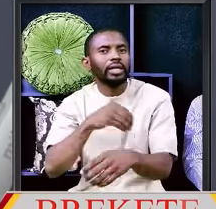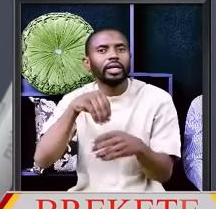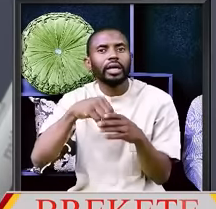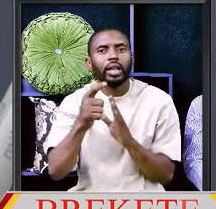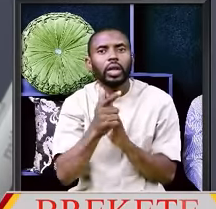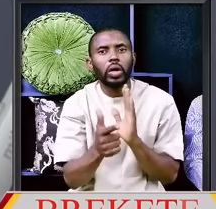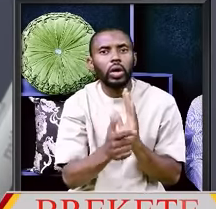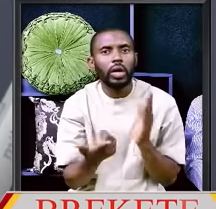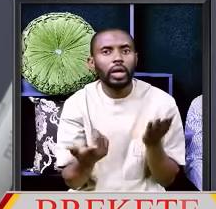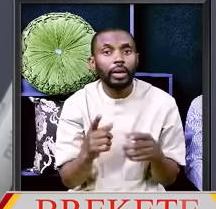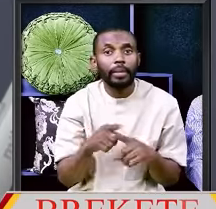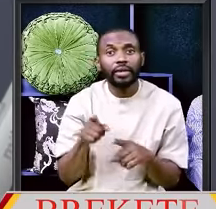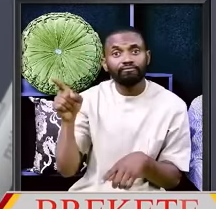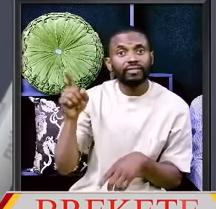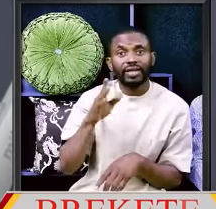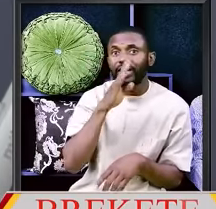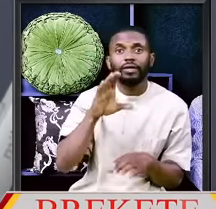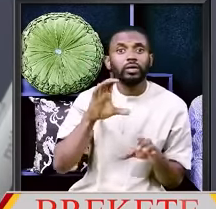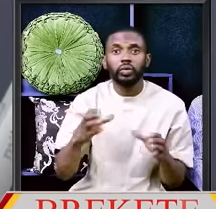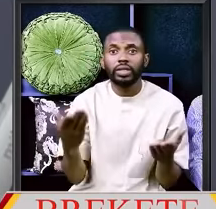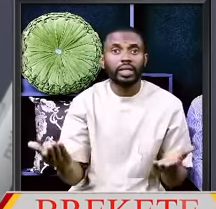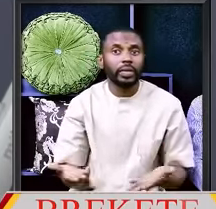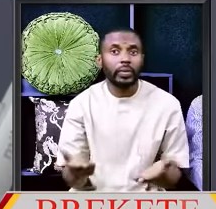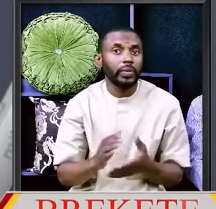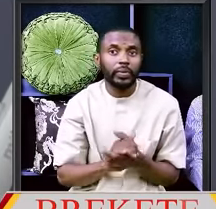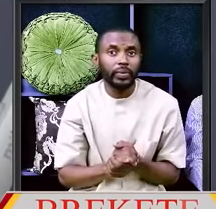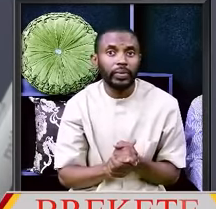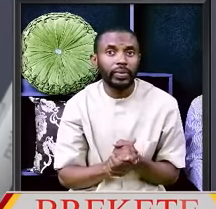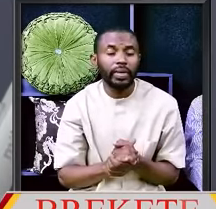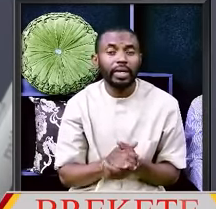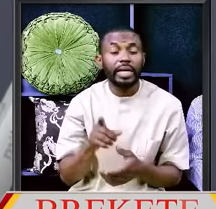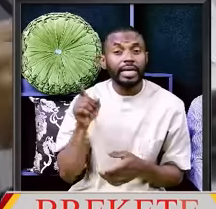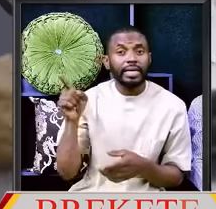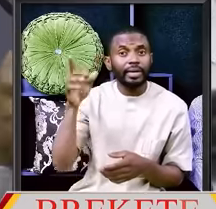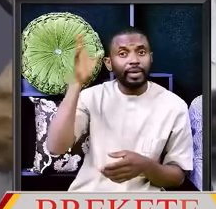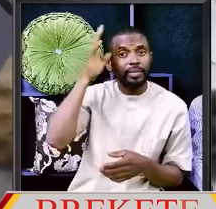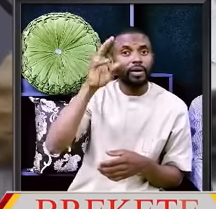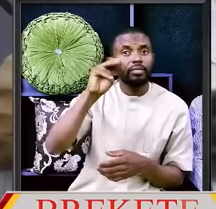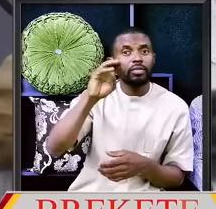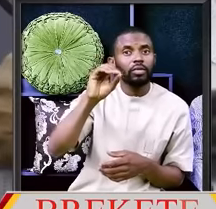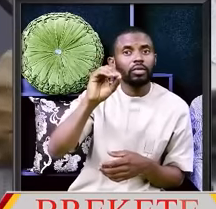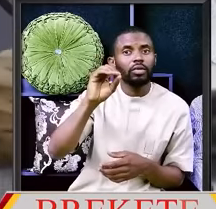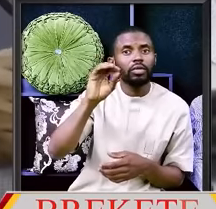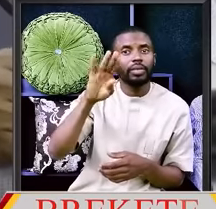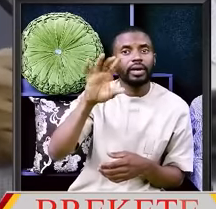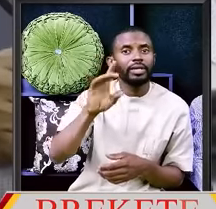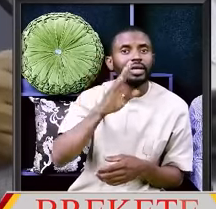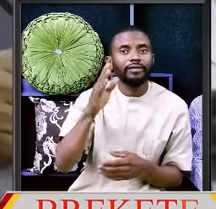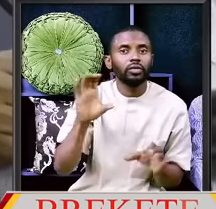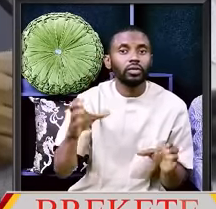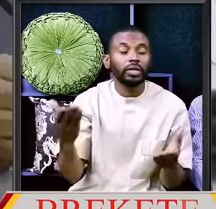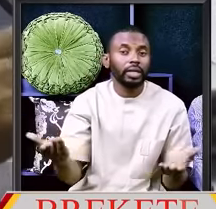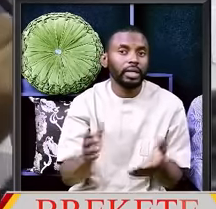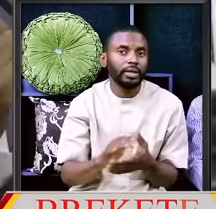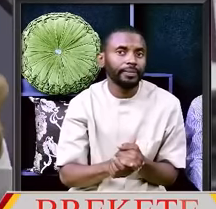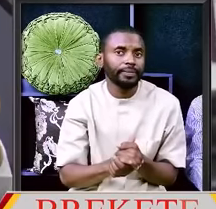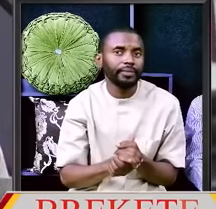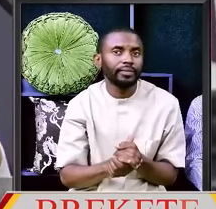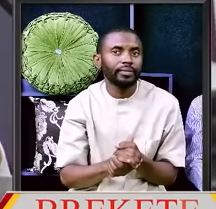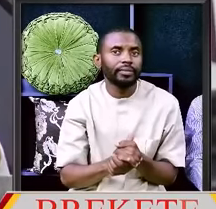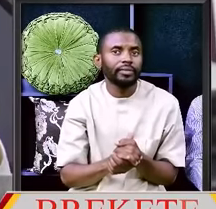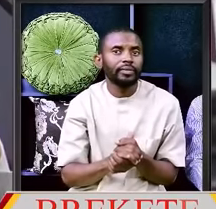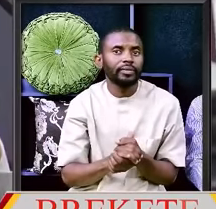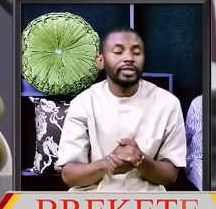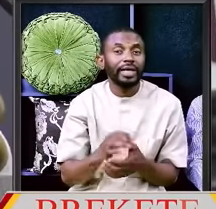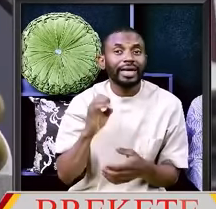But he didn't do it here. He didn't do it here, ma. Oh my goodness, the dictating don't cut. He didn't do